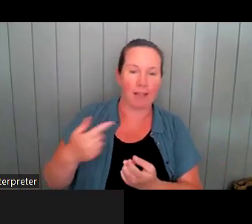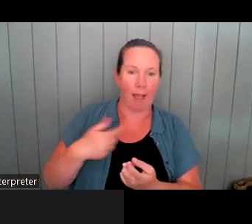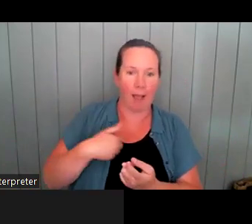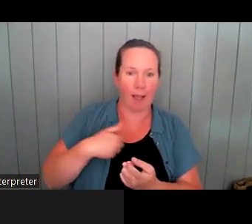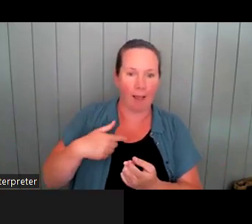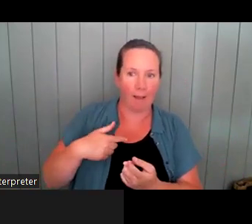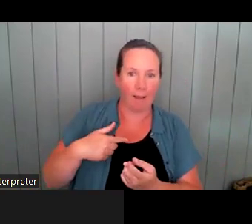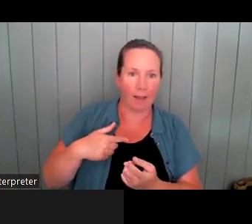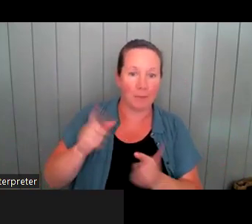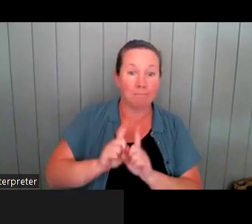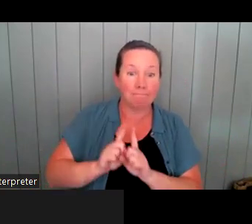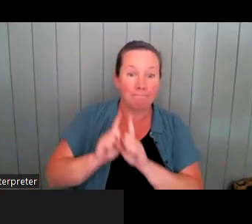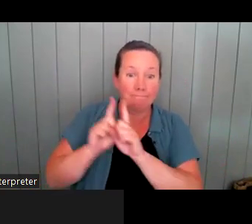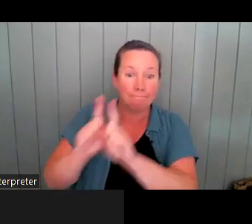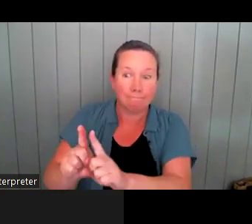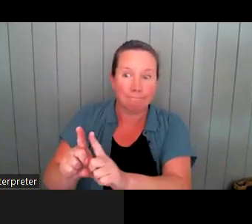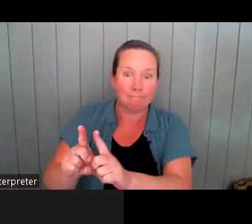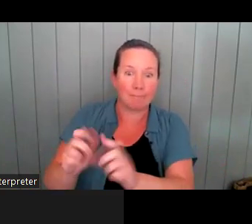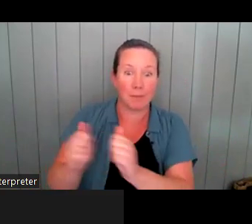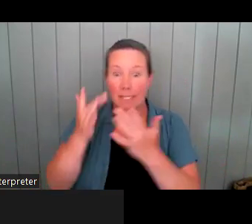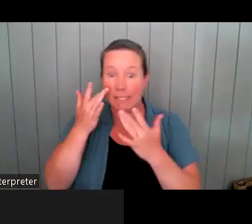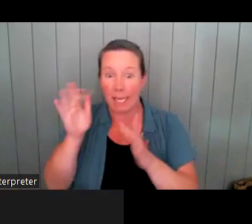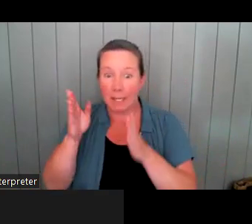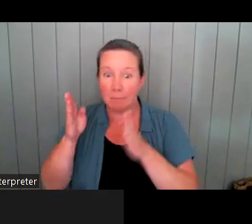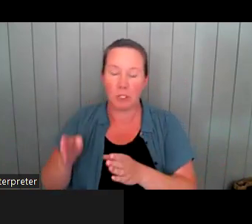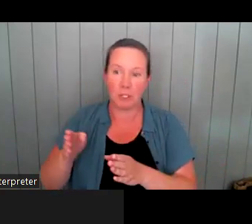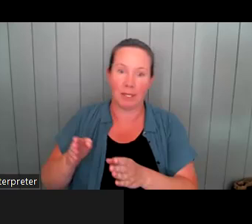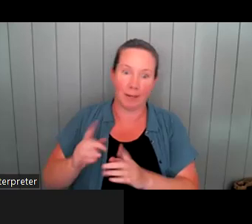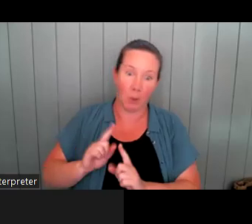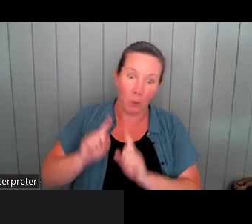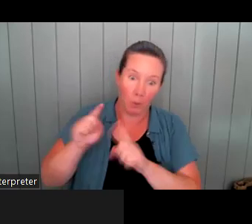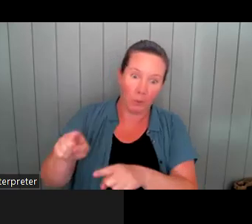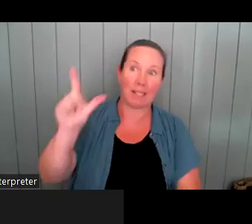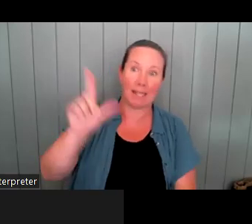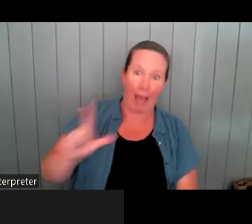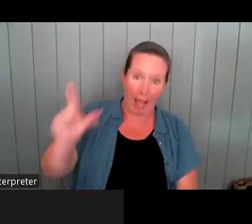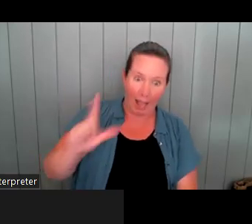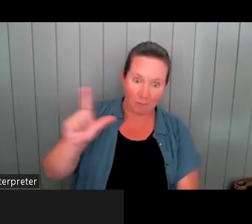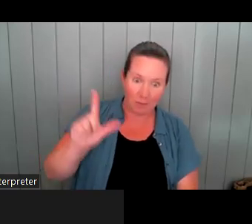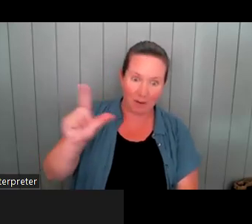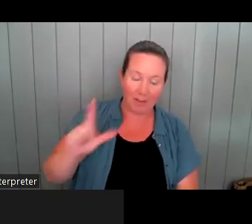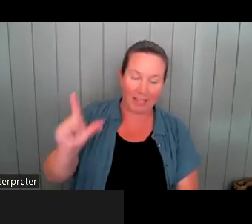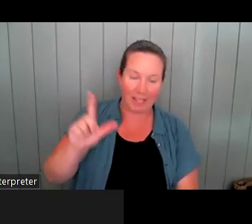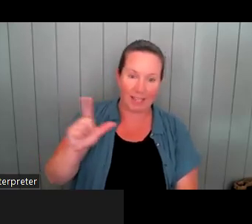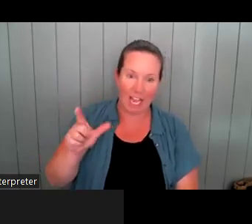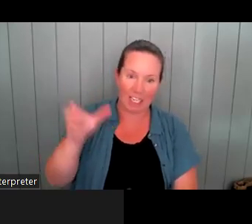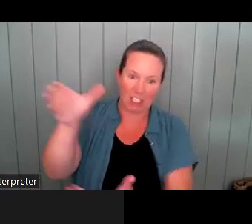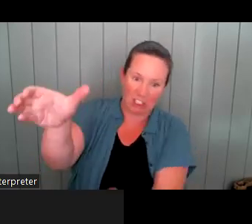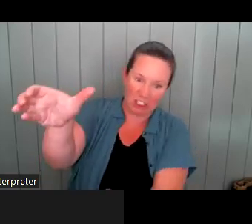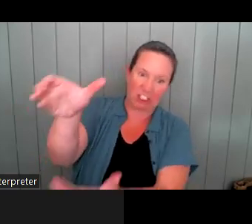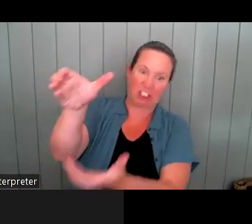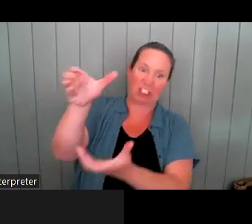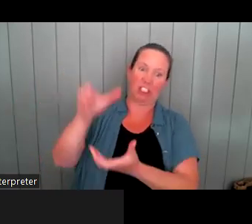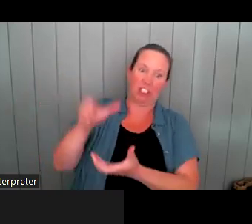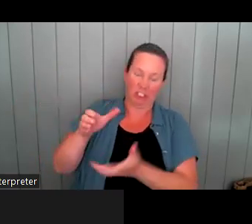only in the library. Yeah, and you had to physically go to the library. I remember having to take somebody sighted with me to